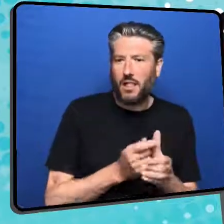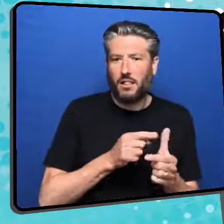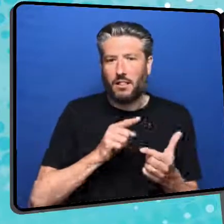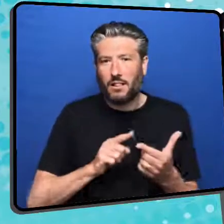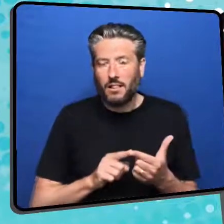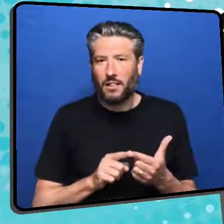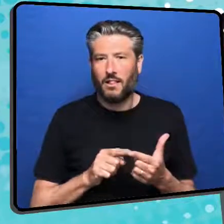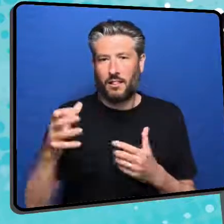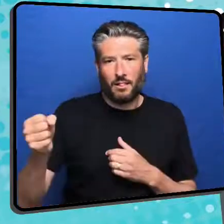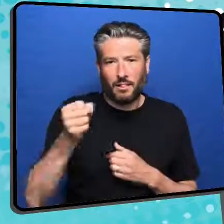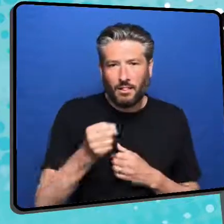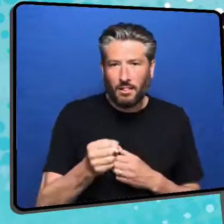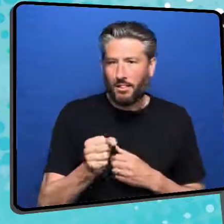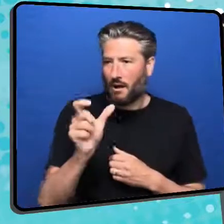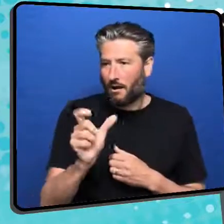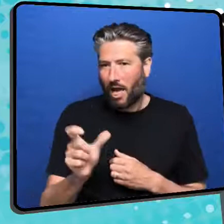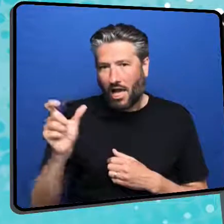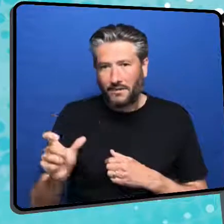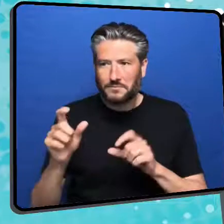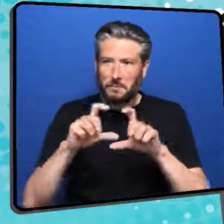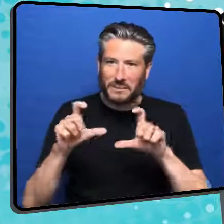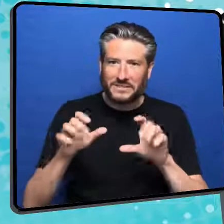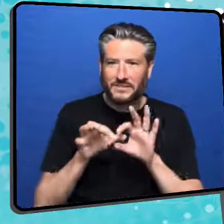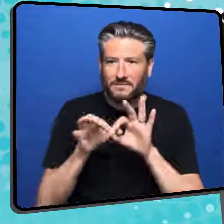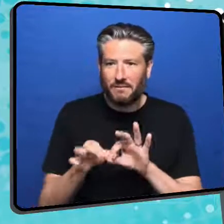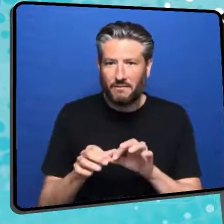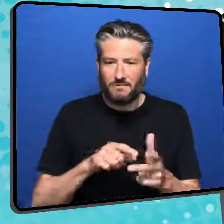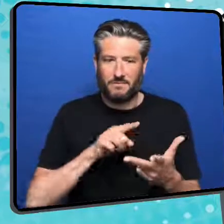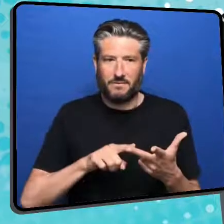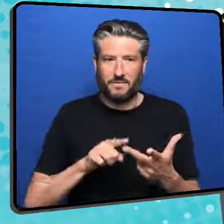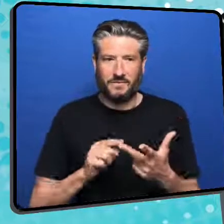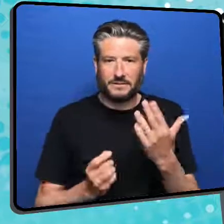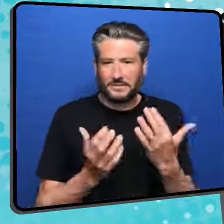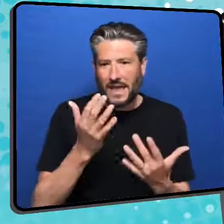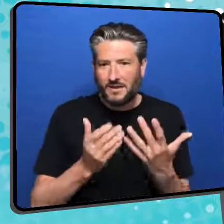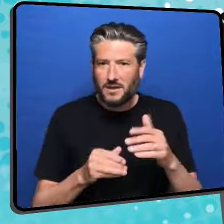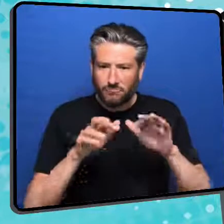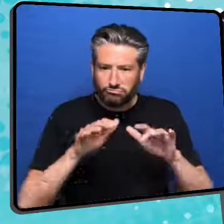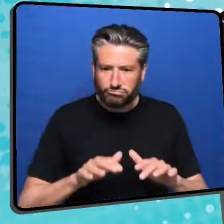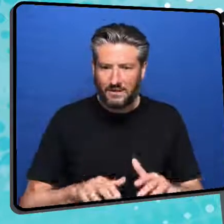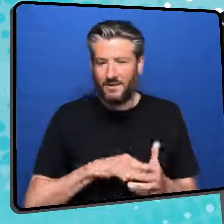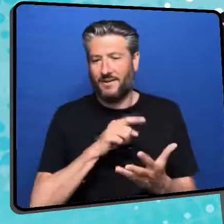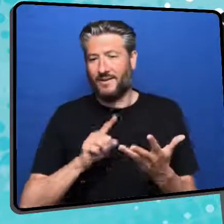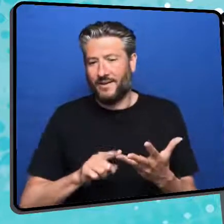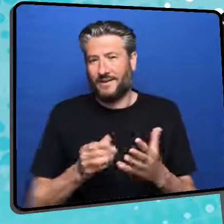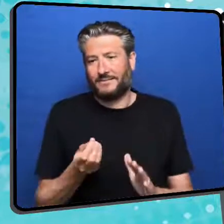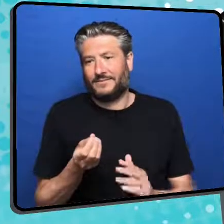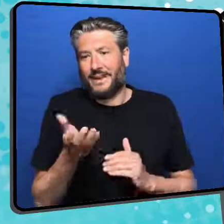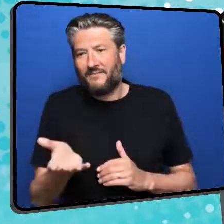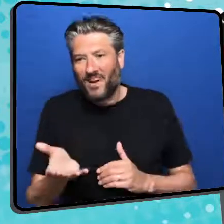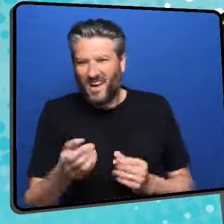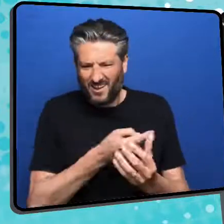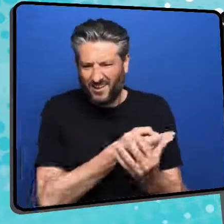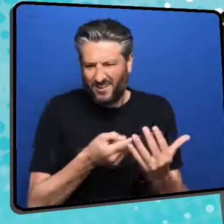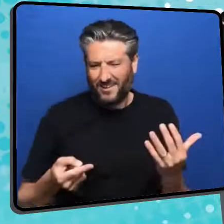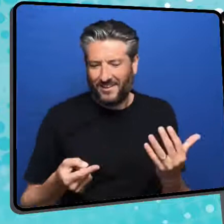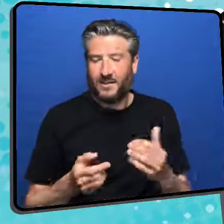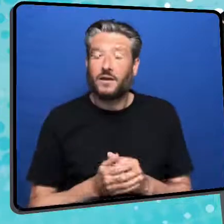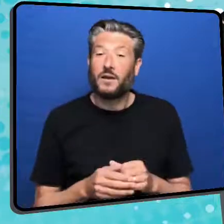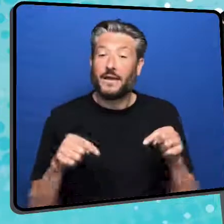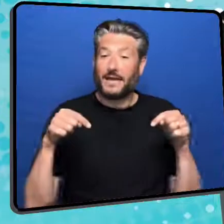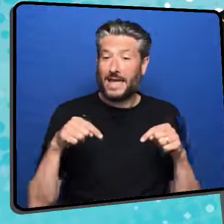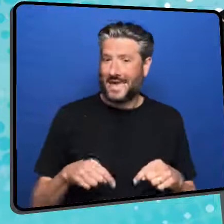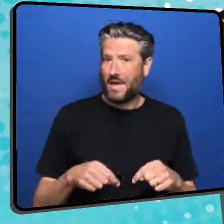networks and finally running them in production. So in this show, we invite people from all over the world that are professionals in the